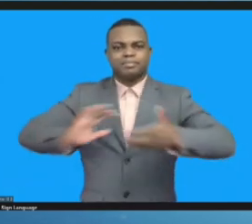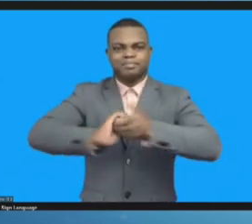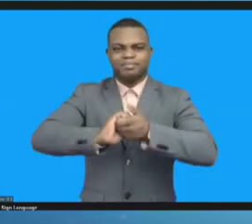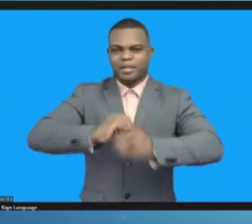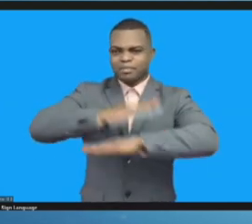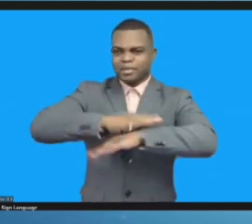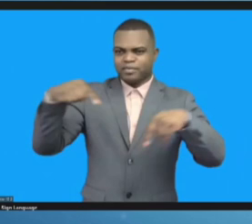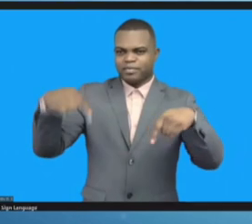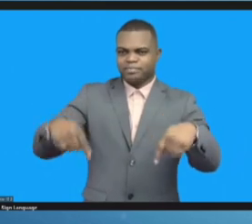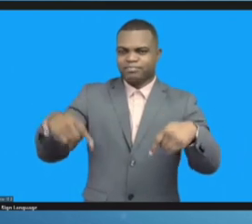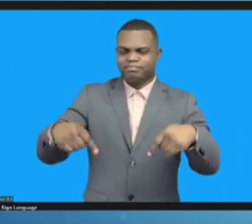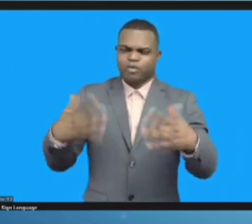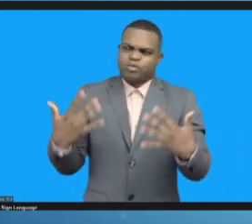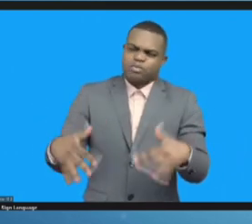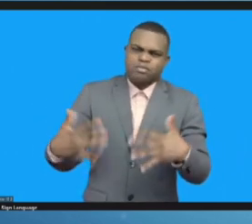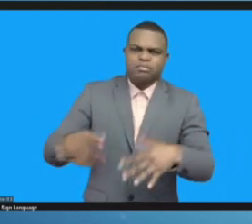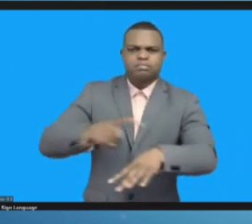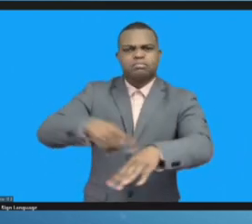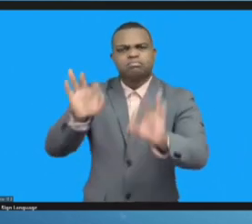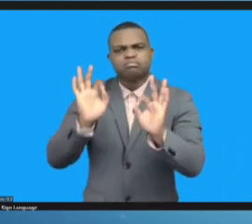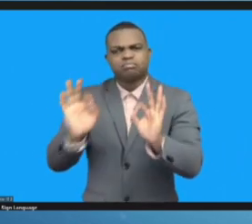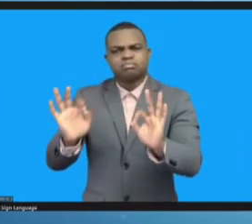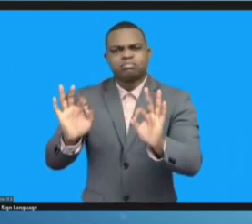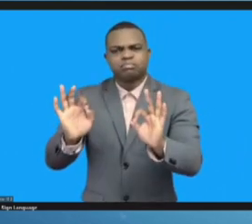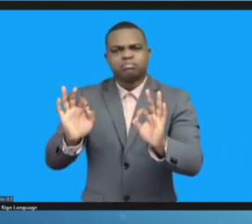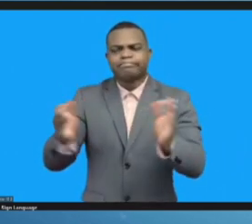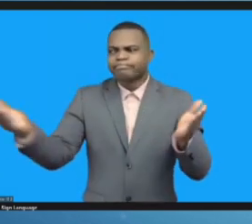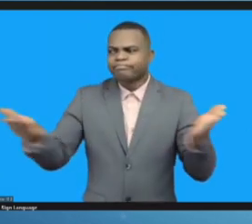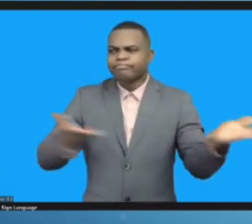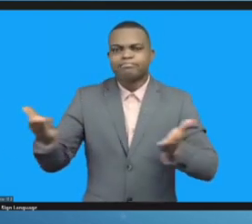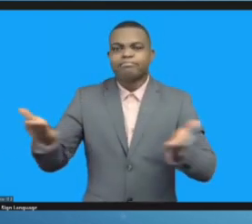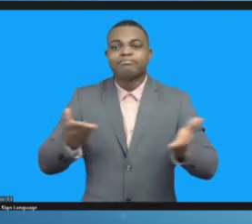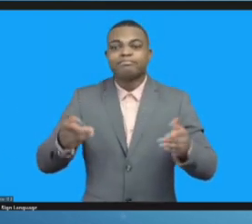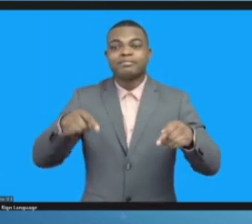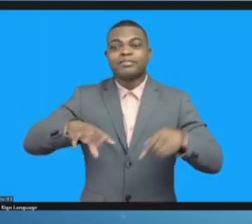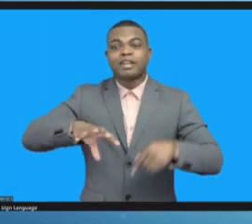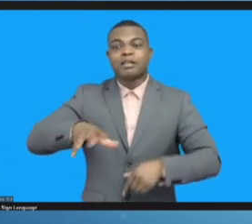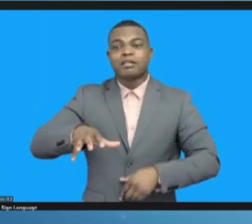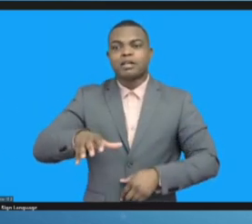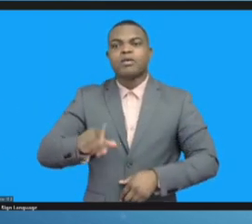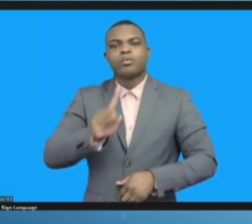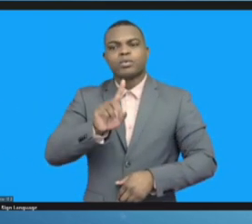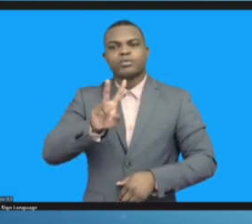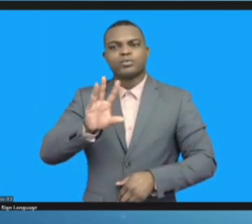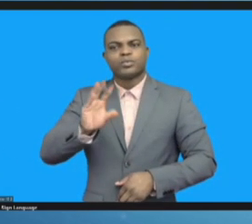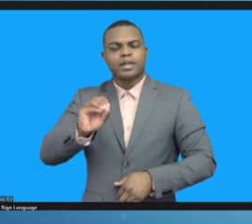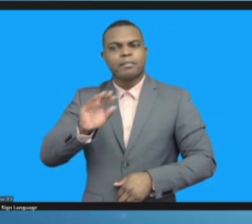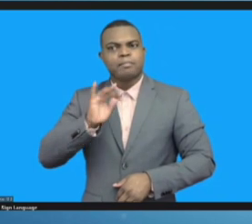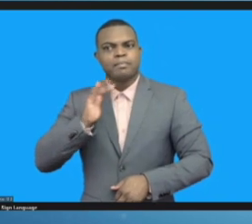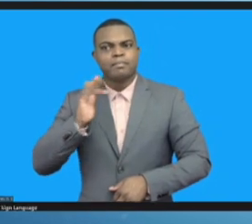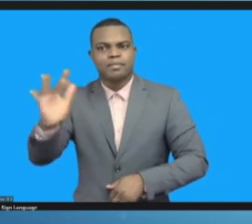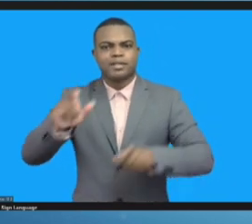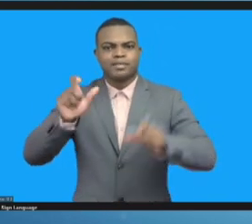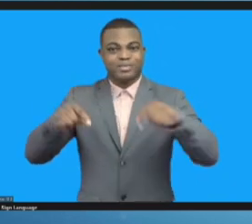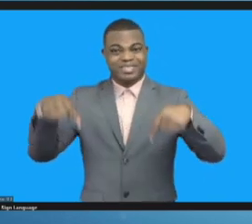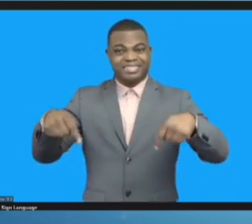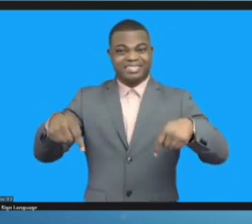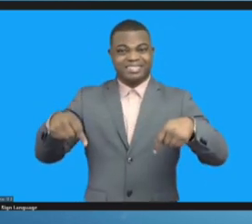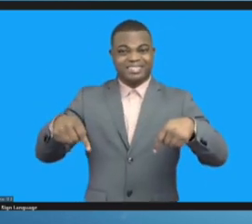demonstrated its commitment to the same goal by developing its own national digital strategy known as Digital